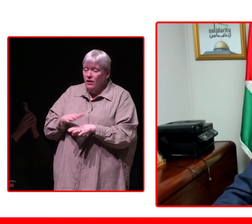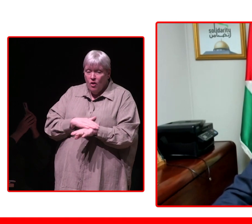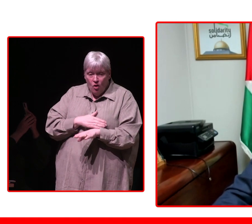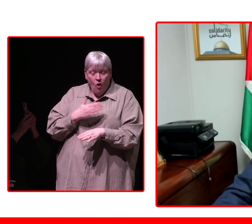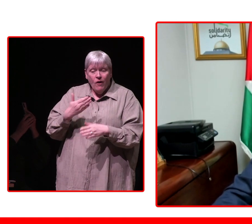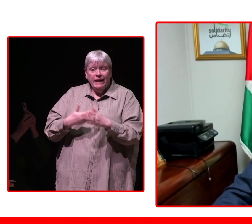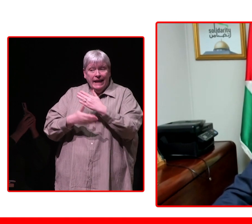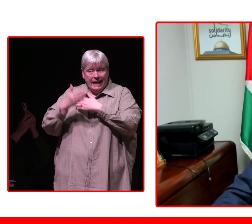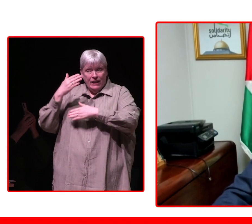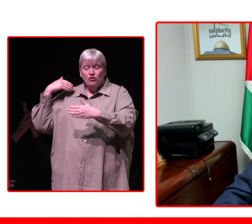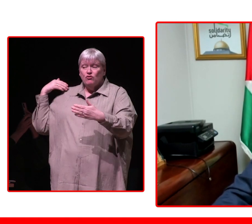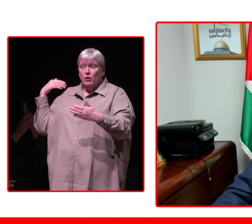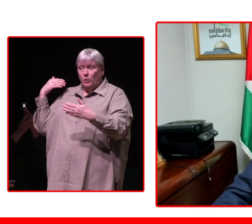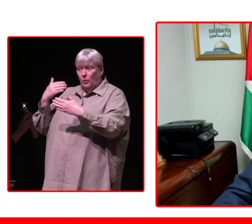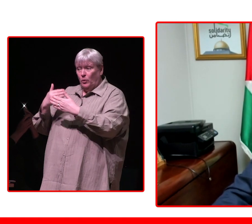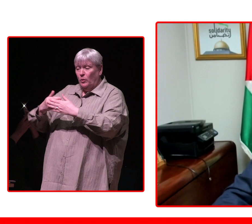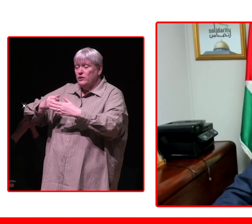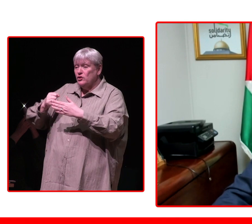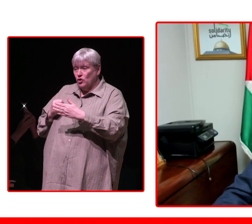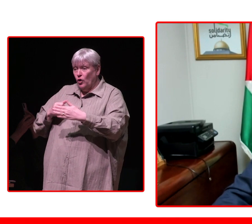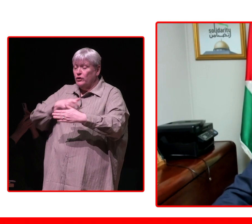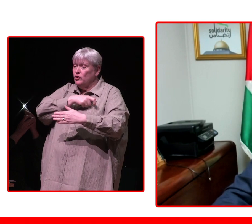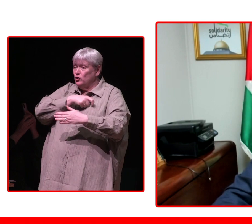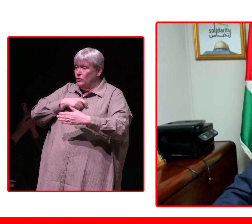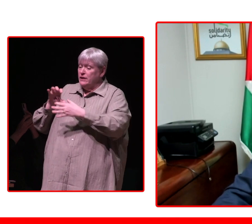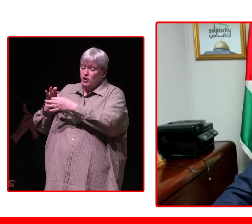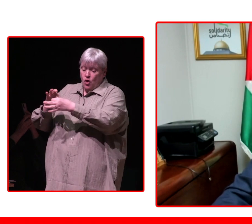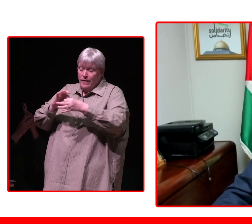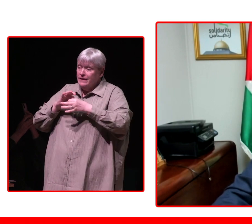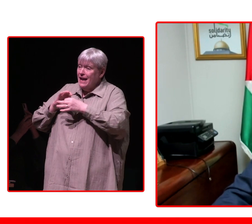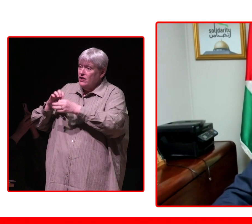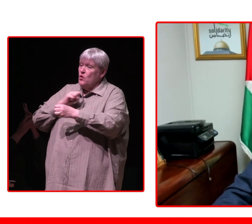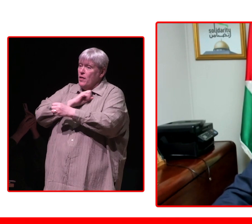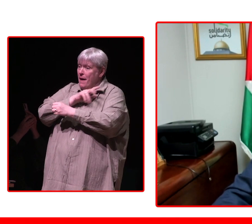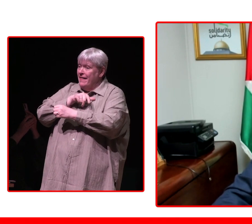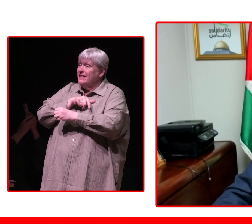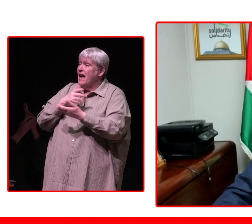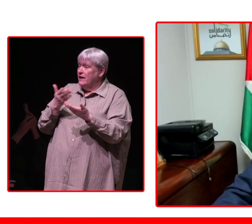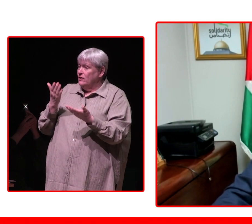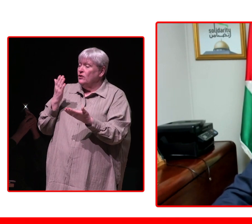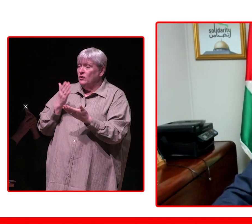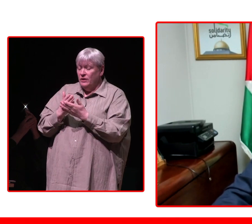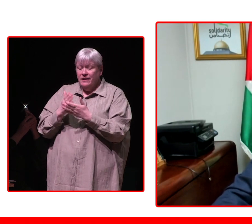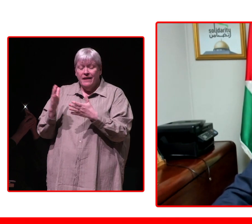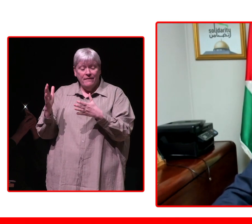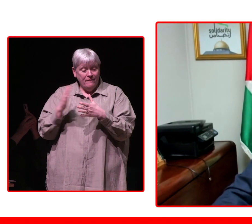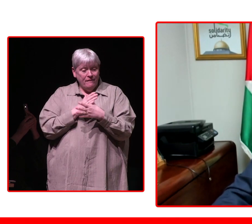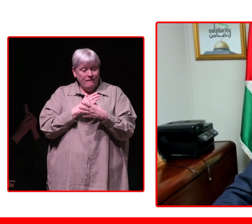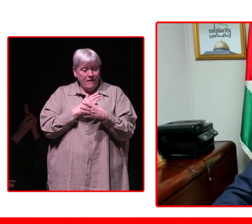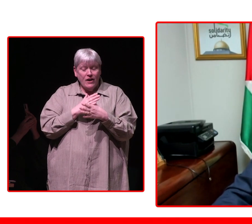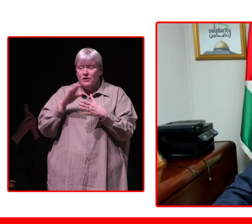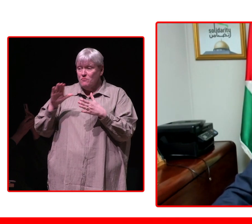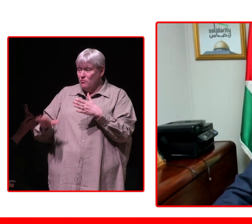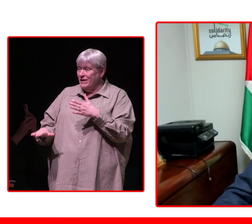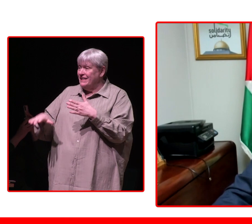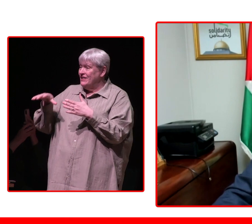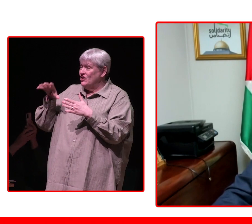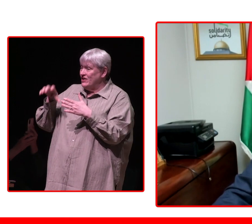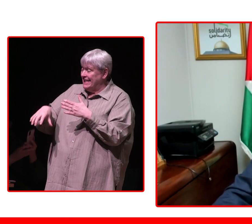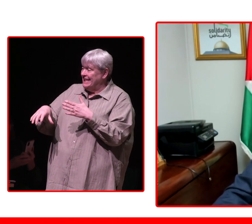history of Scottish trade union solidarity with Palestine. The first British city to